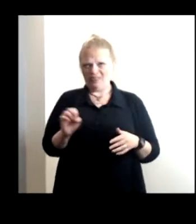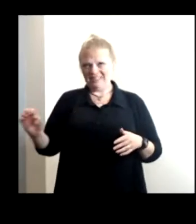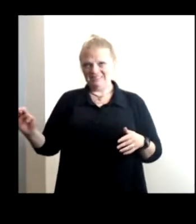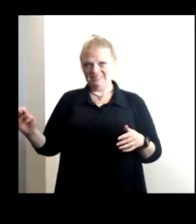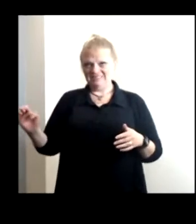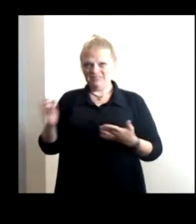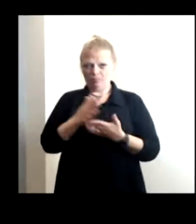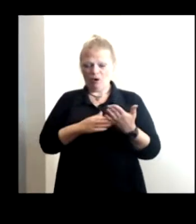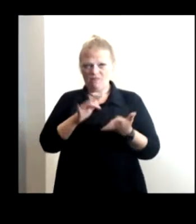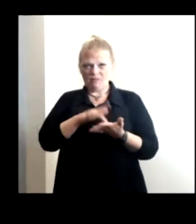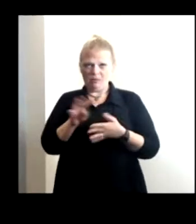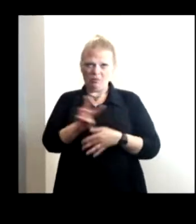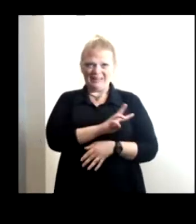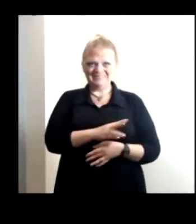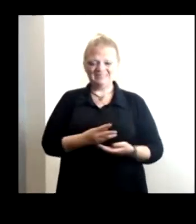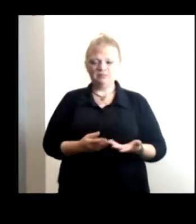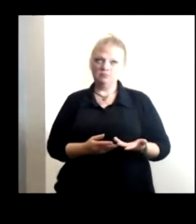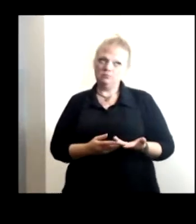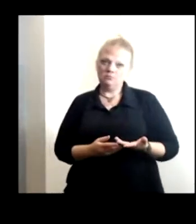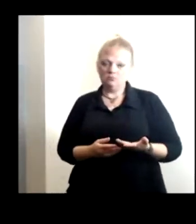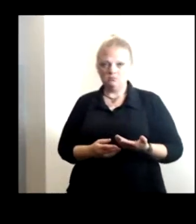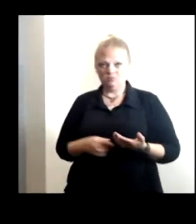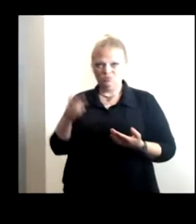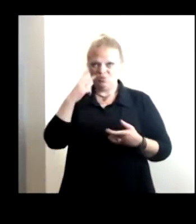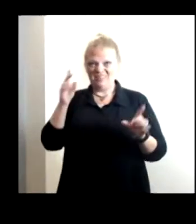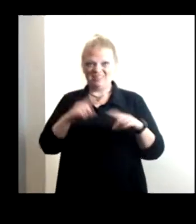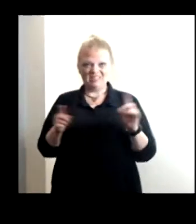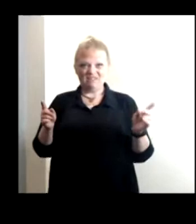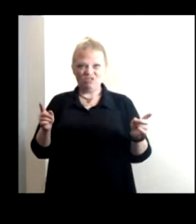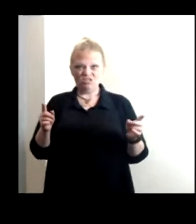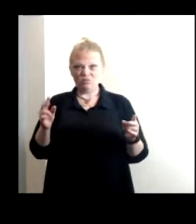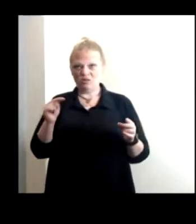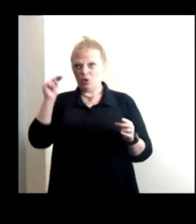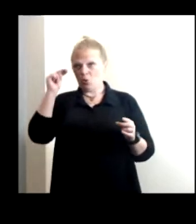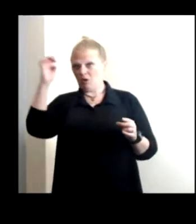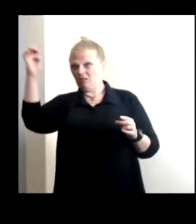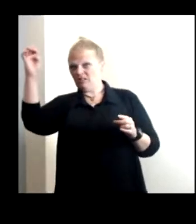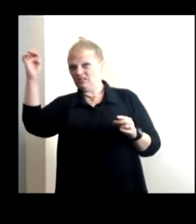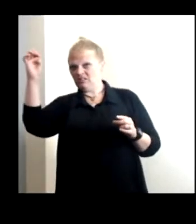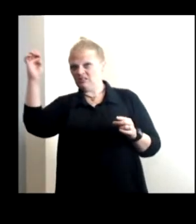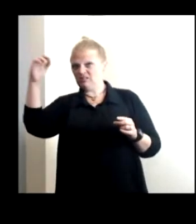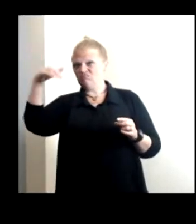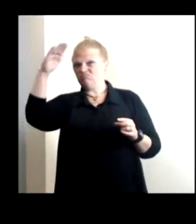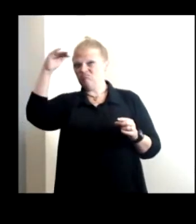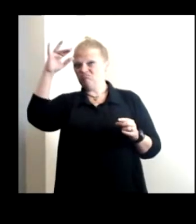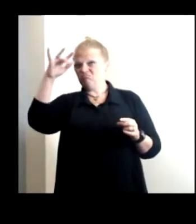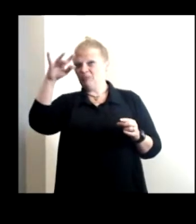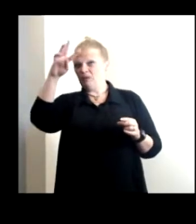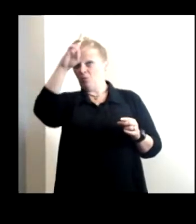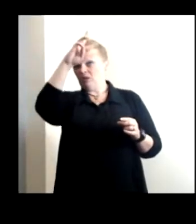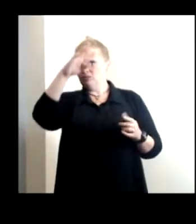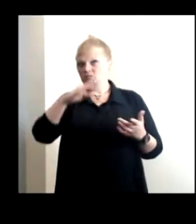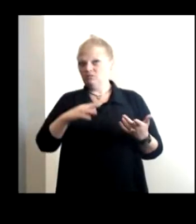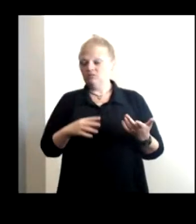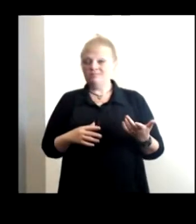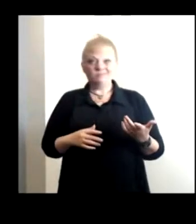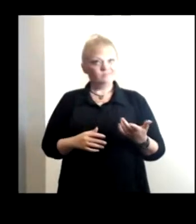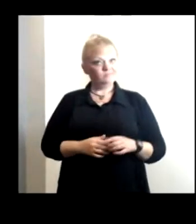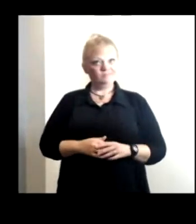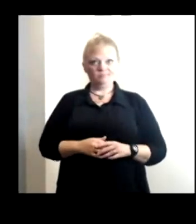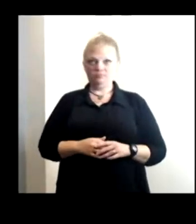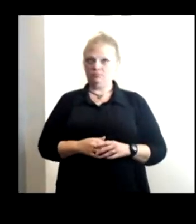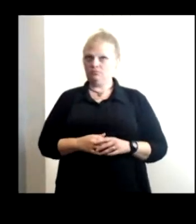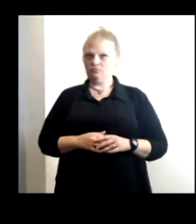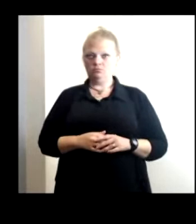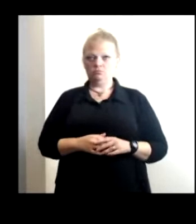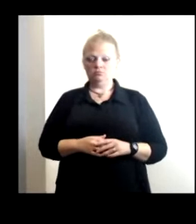and parts of the Midwest, and you see the difference between the Northeast and the upper Midwest, you can do